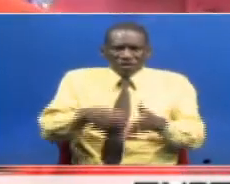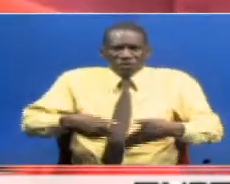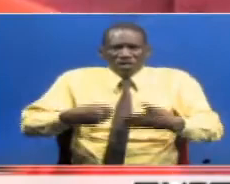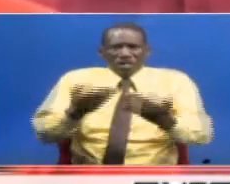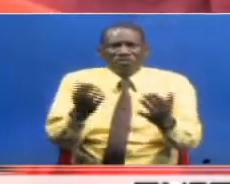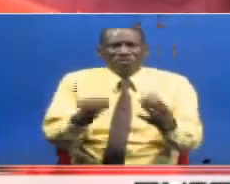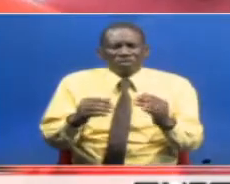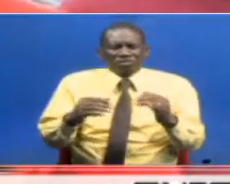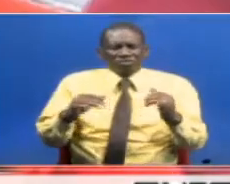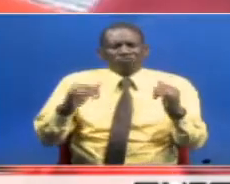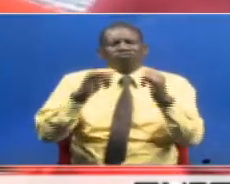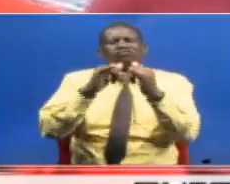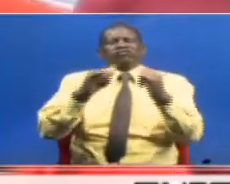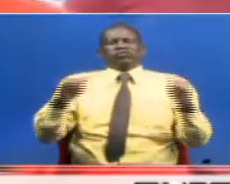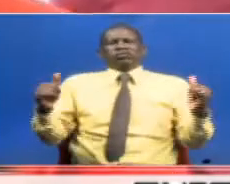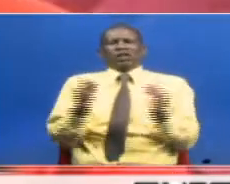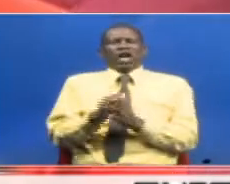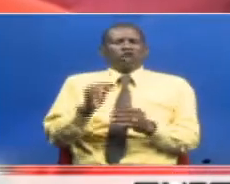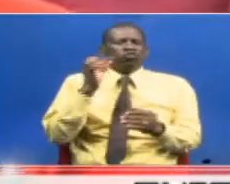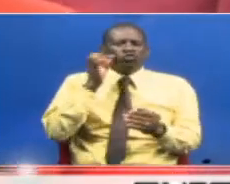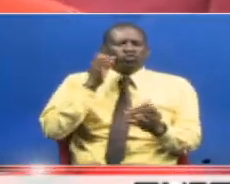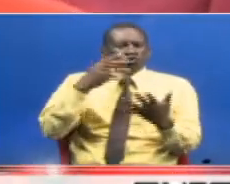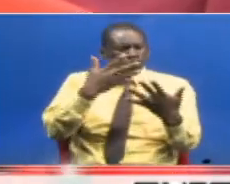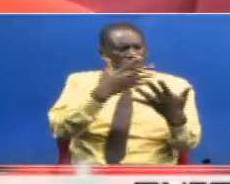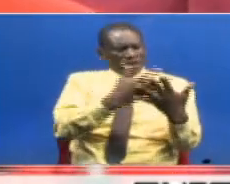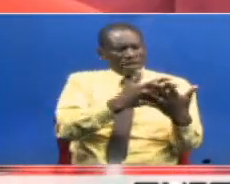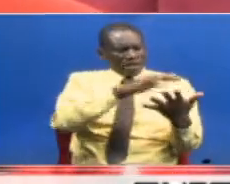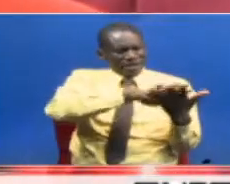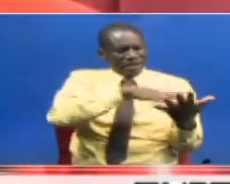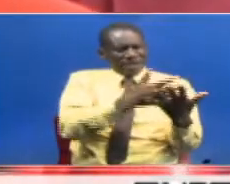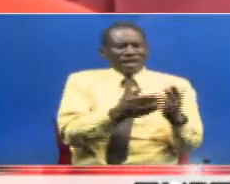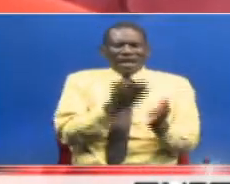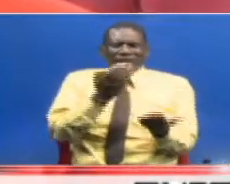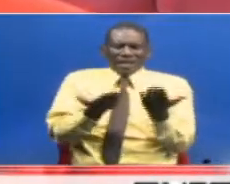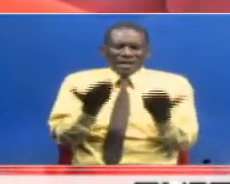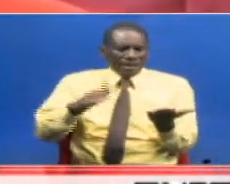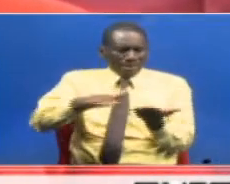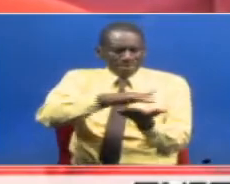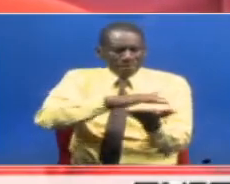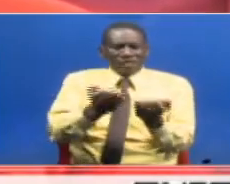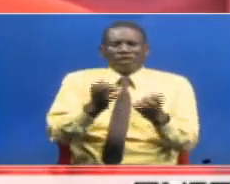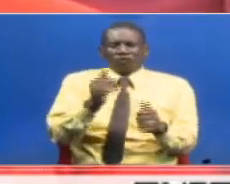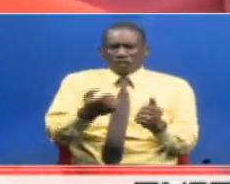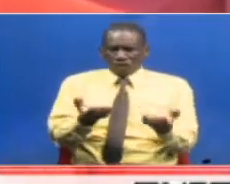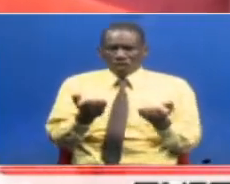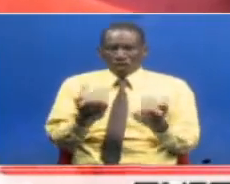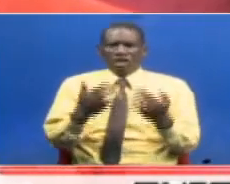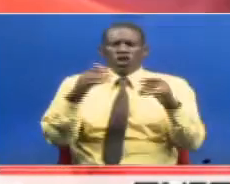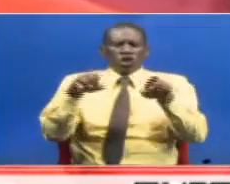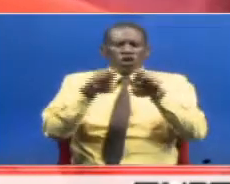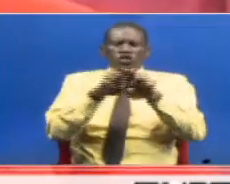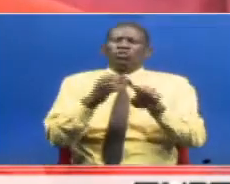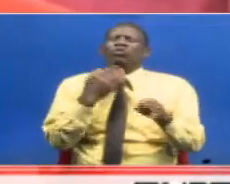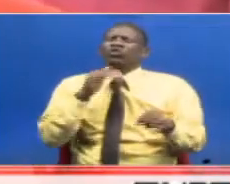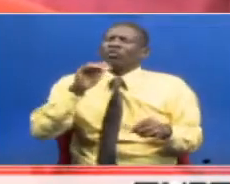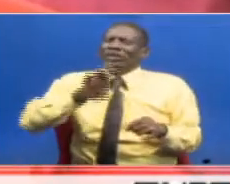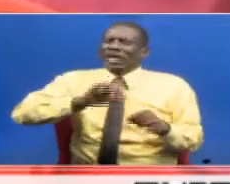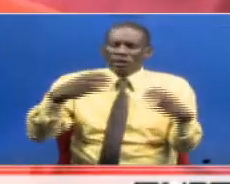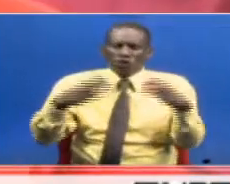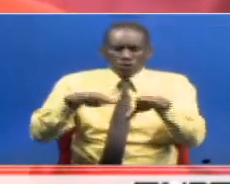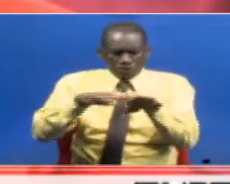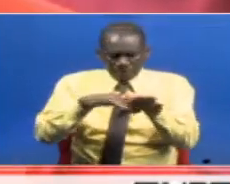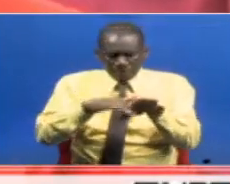shelter and mosquito nets and any basic needs that they may require. So we are also urging other community members